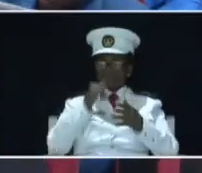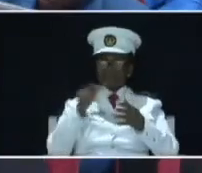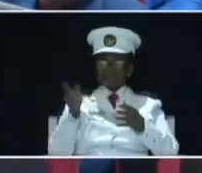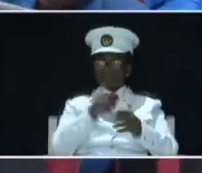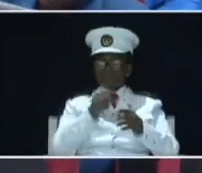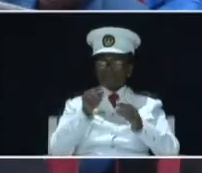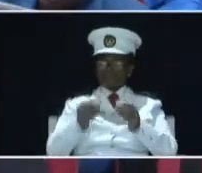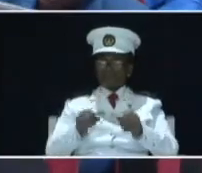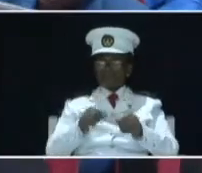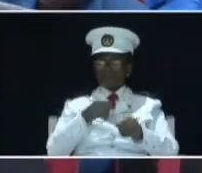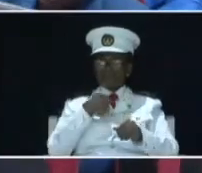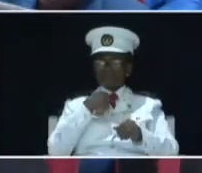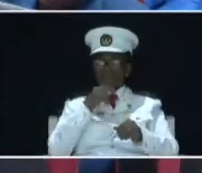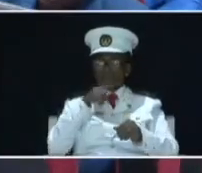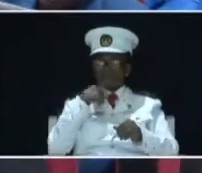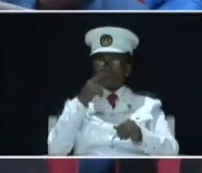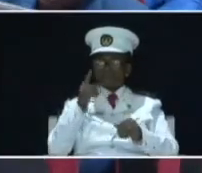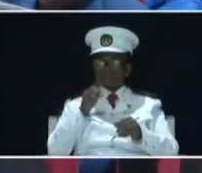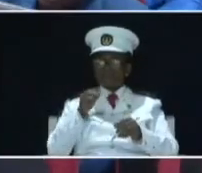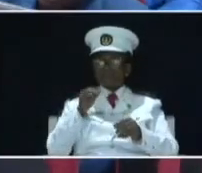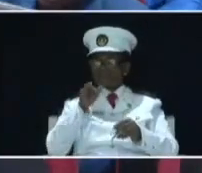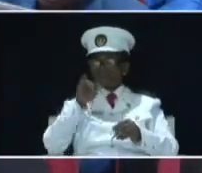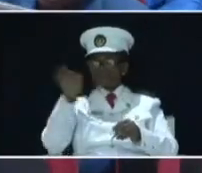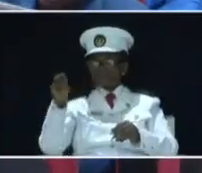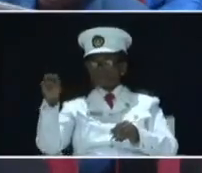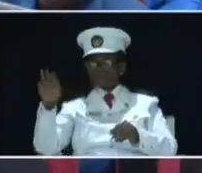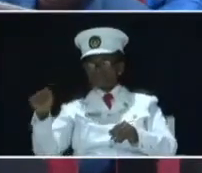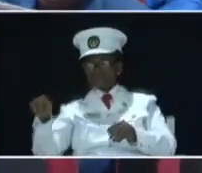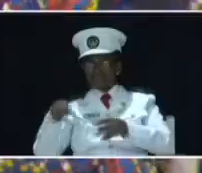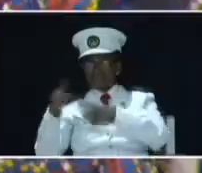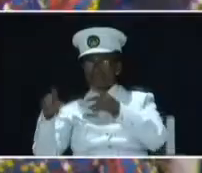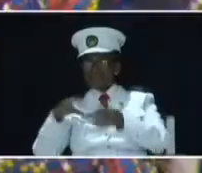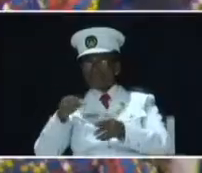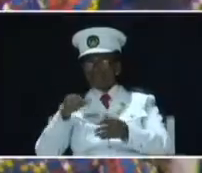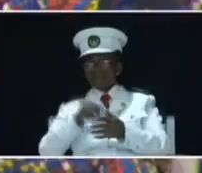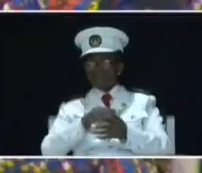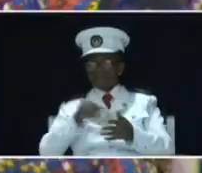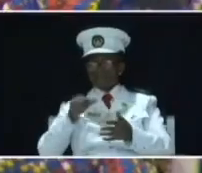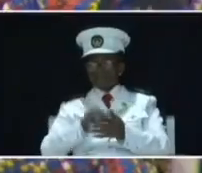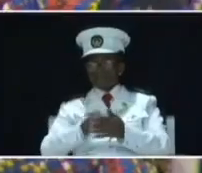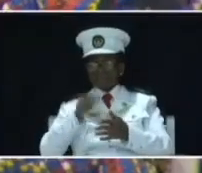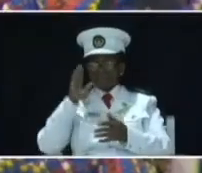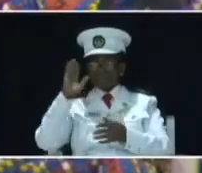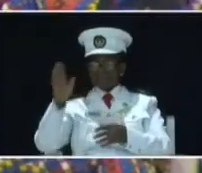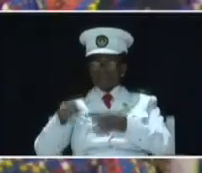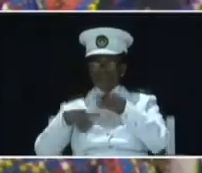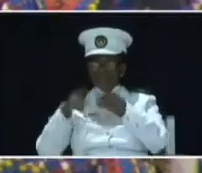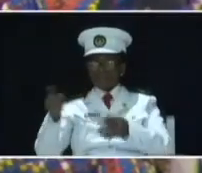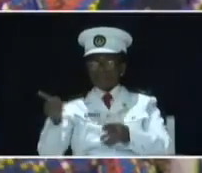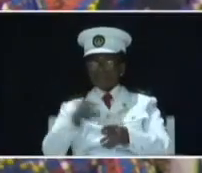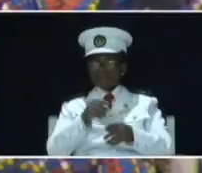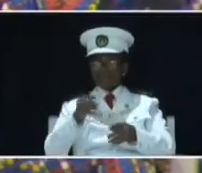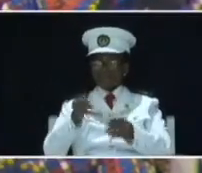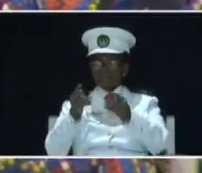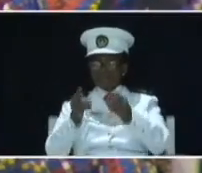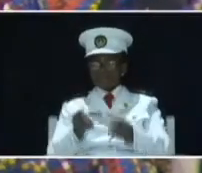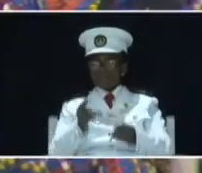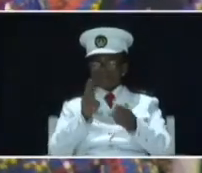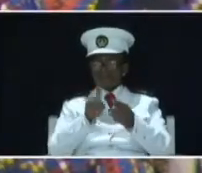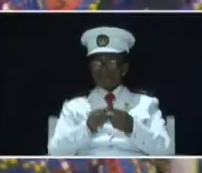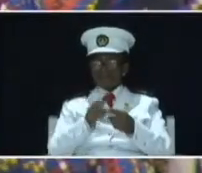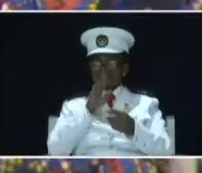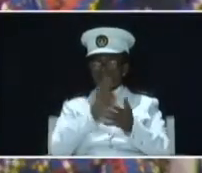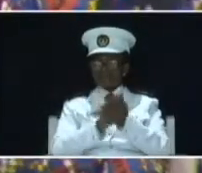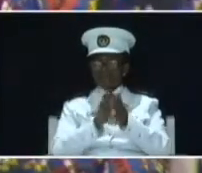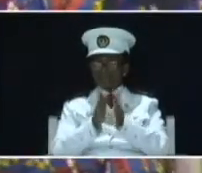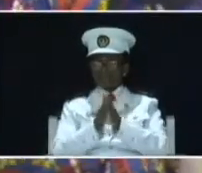go, and demons will go. You want to be his partner, you must be ready to be subject to